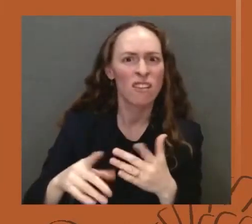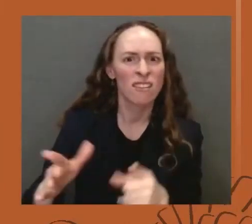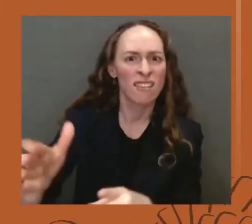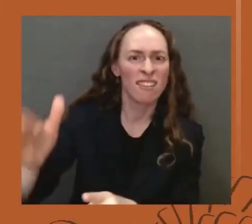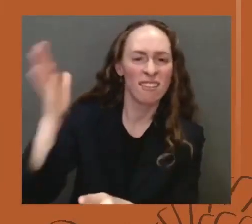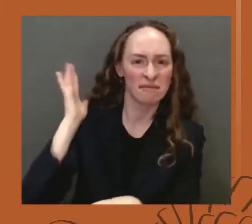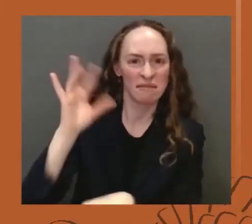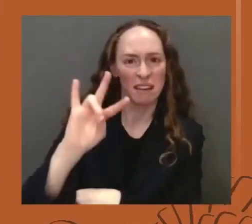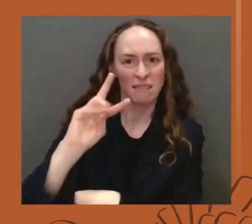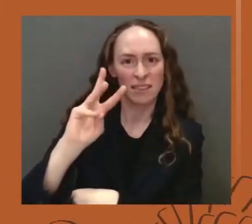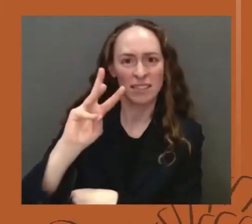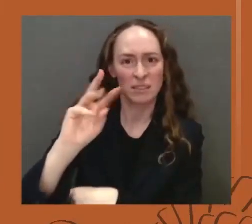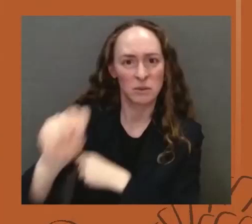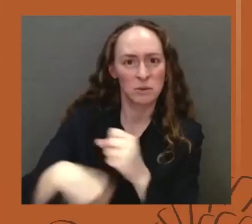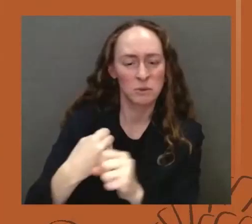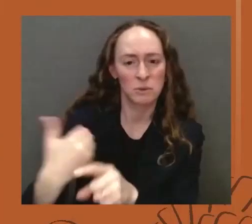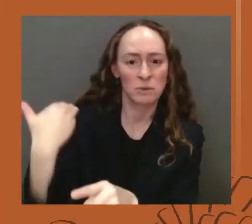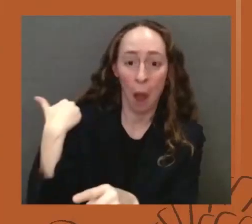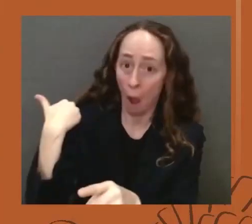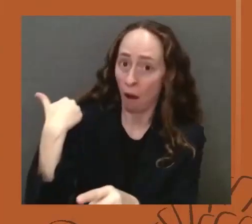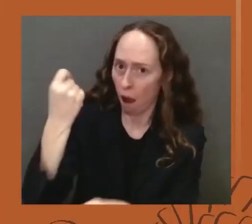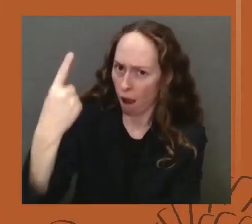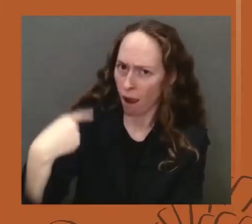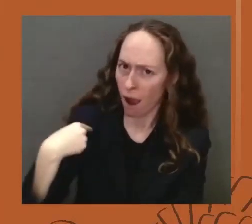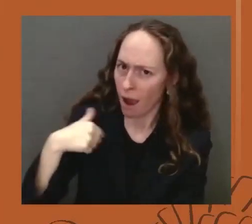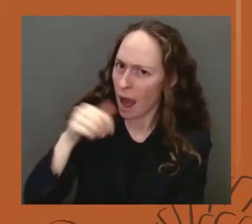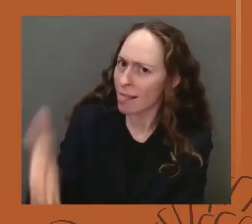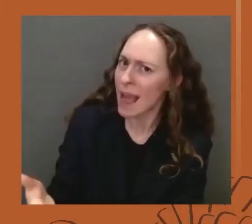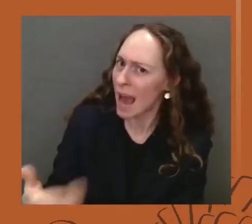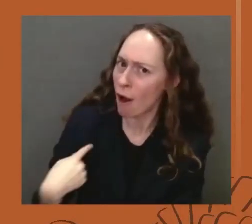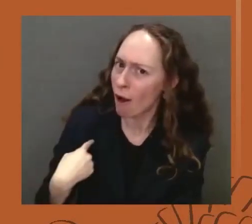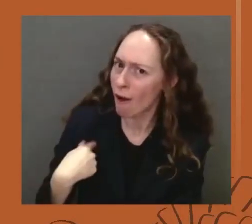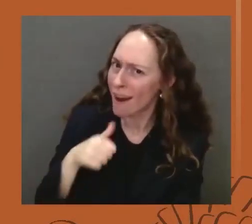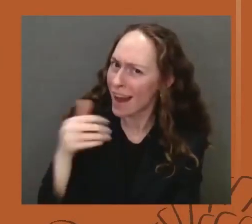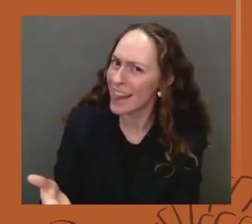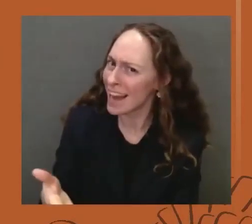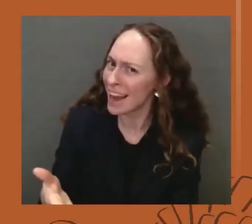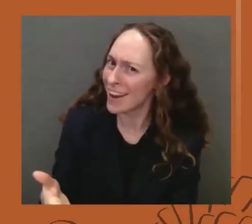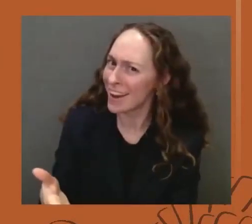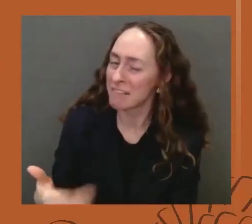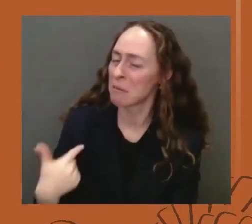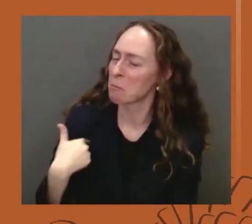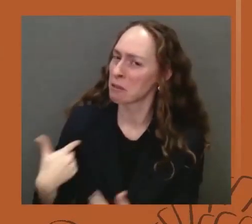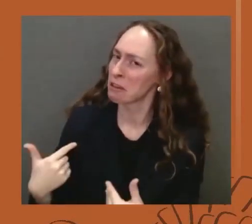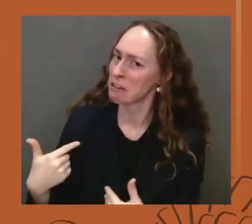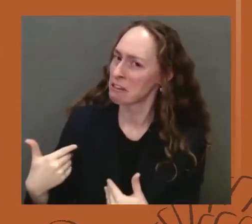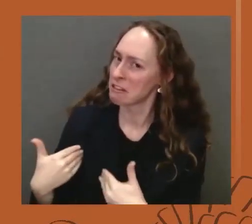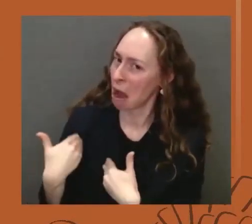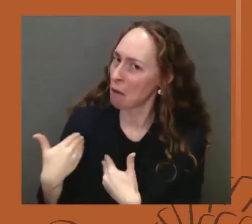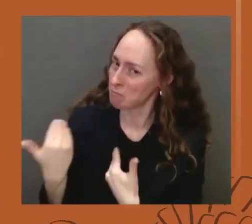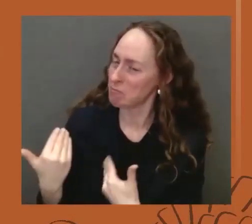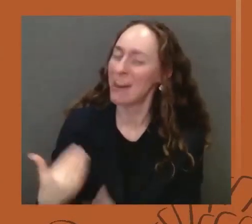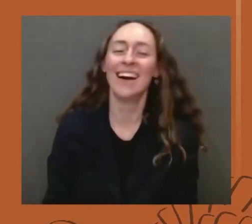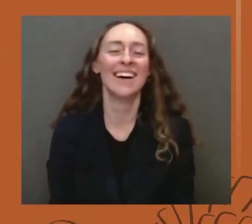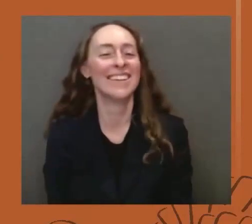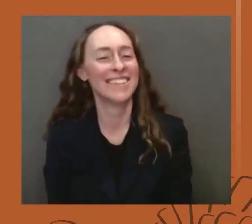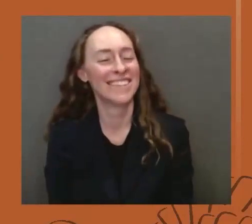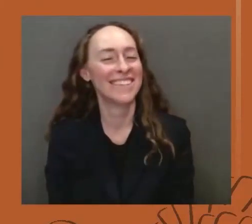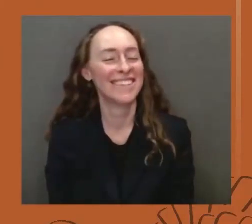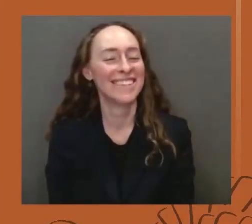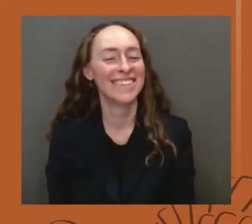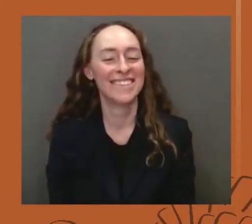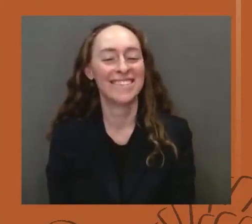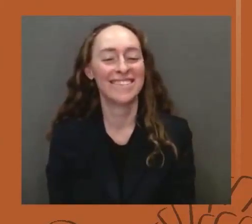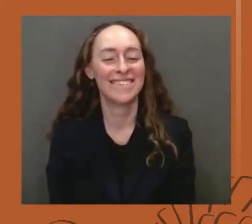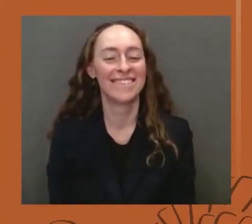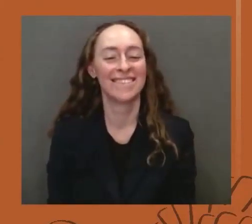One thing I want to make clear that was not clear then, you know, even though Liberty and Bell are from Minnesota, they're